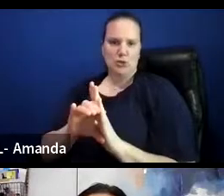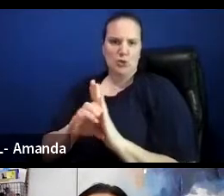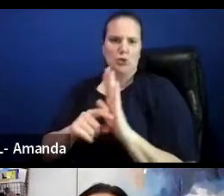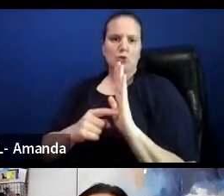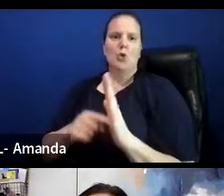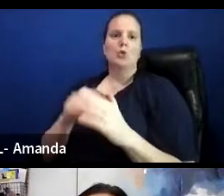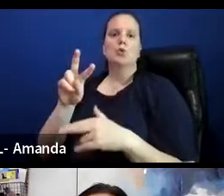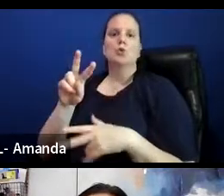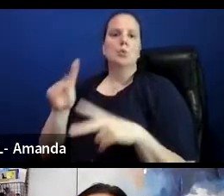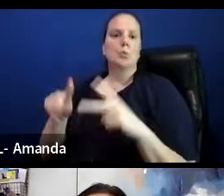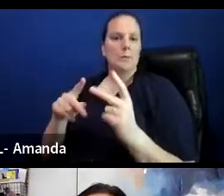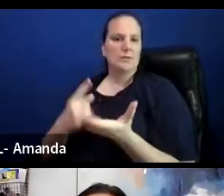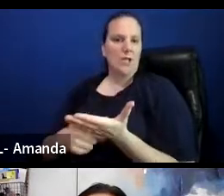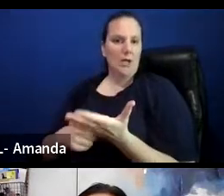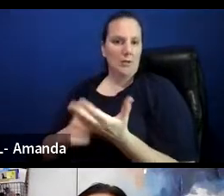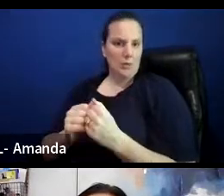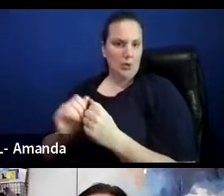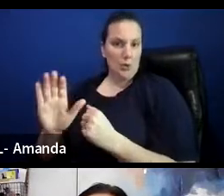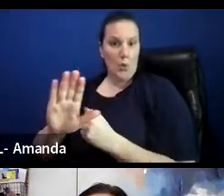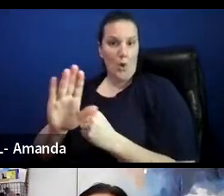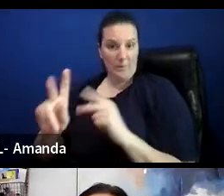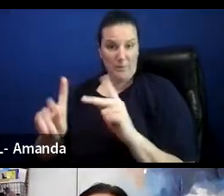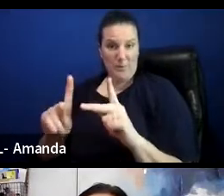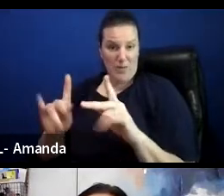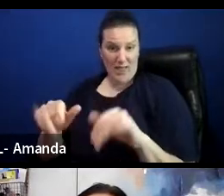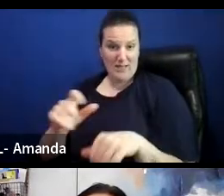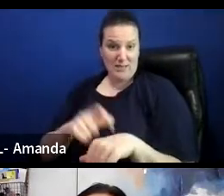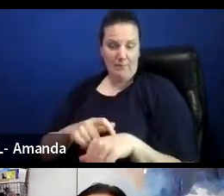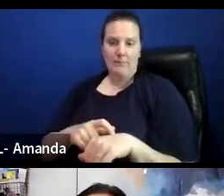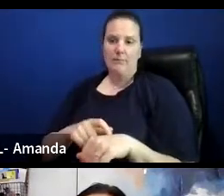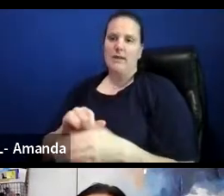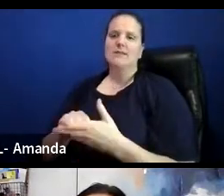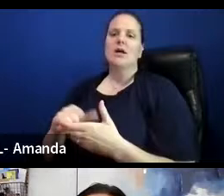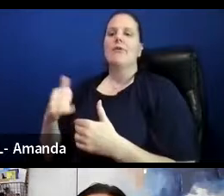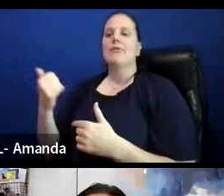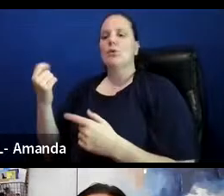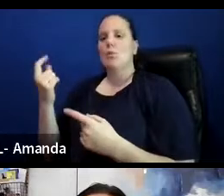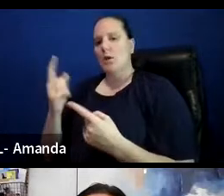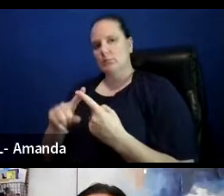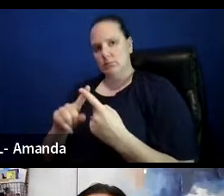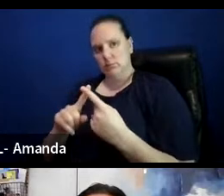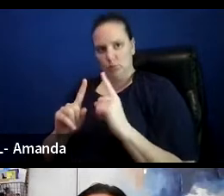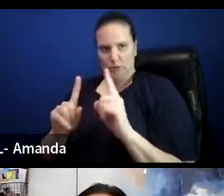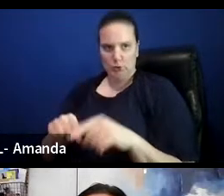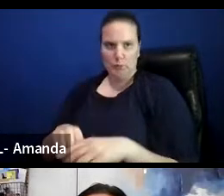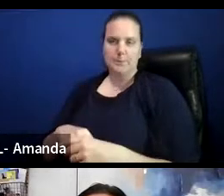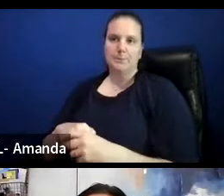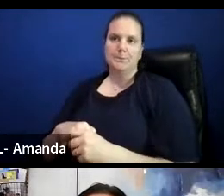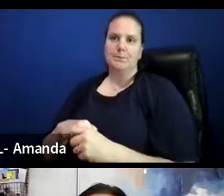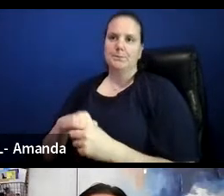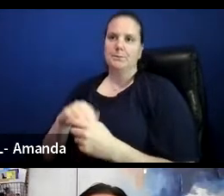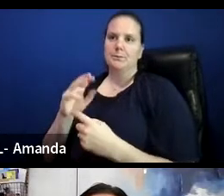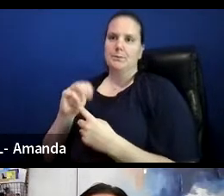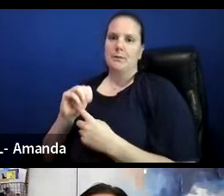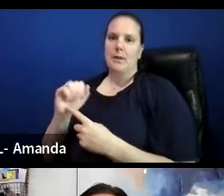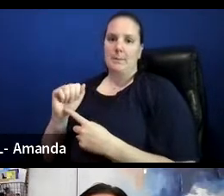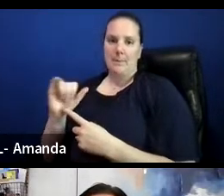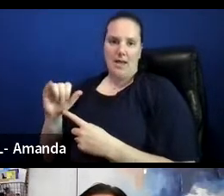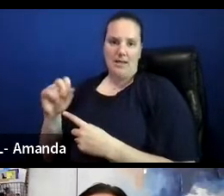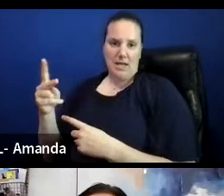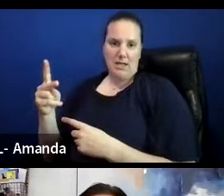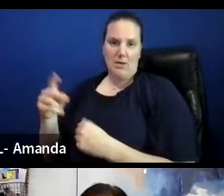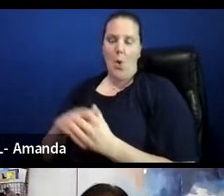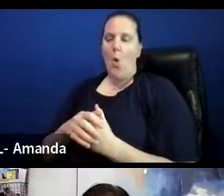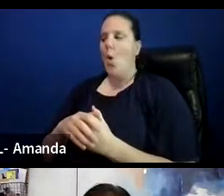people talking to your folks at that point in time. So that's another one that you went to, May 2nd. Bill, thank you